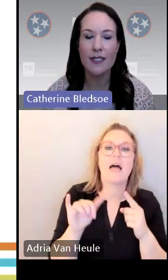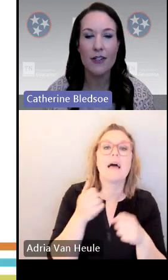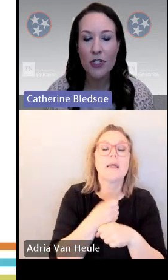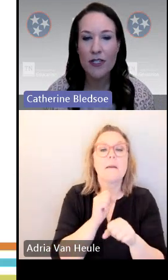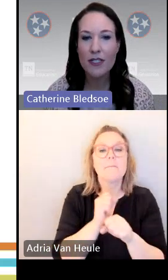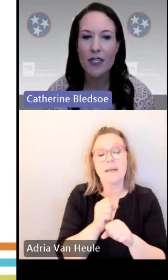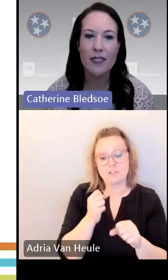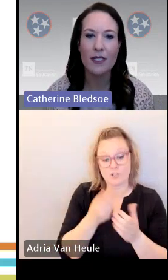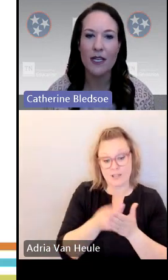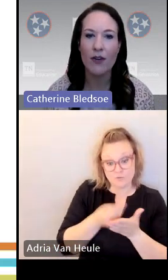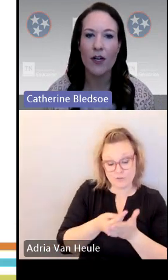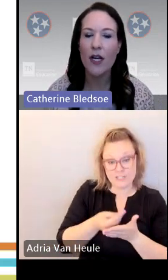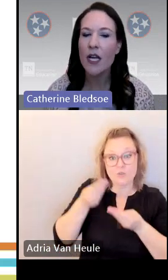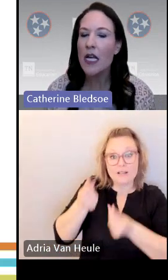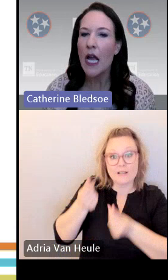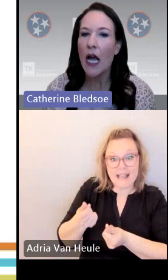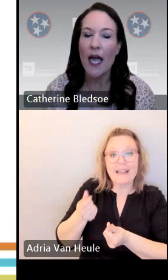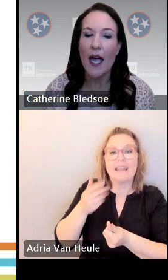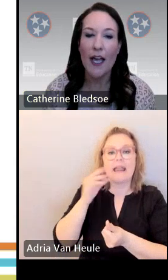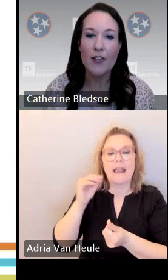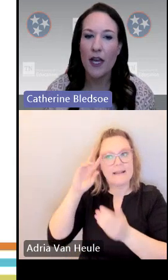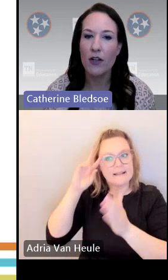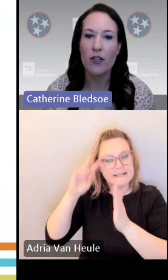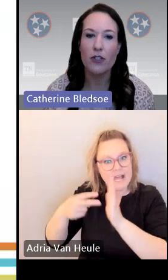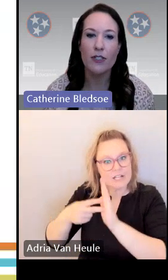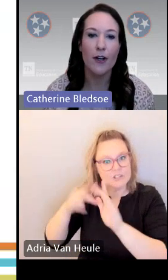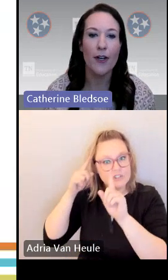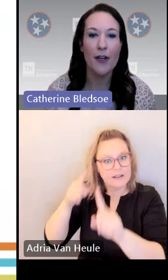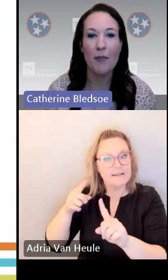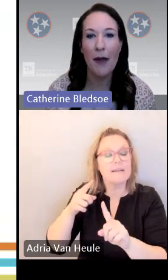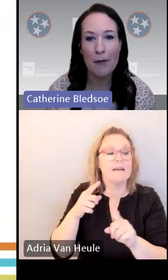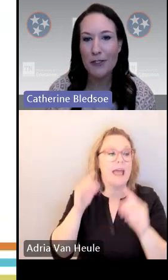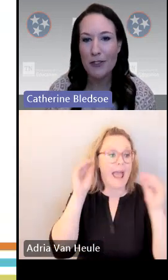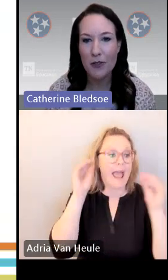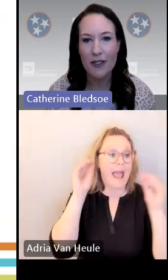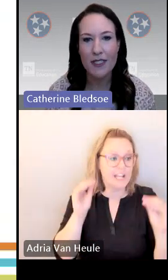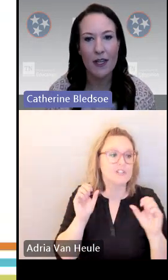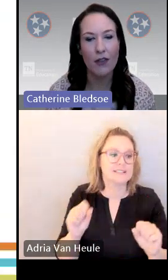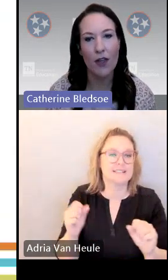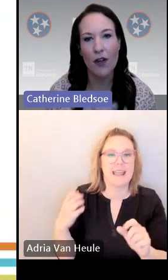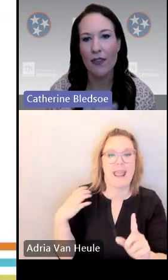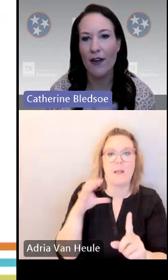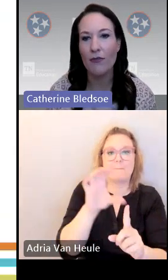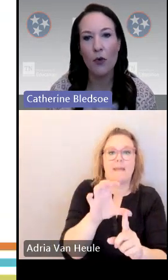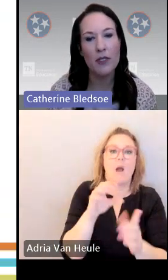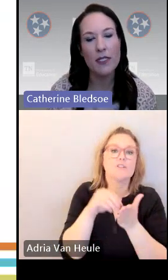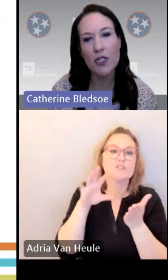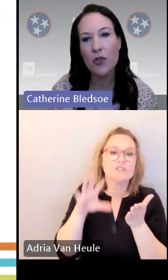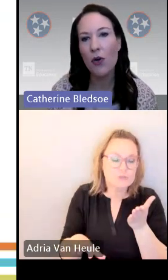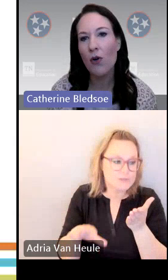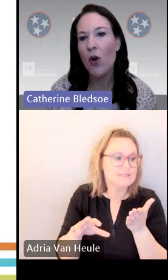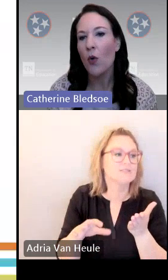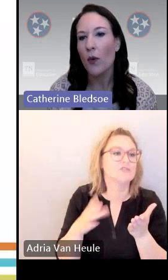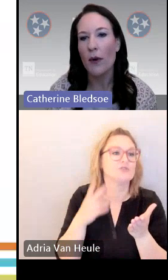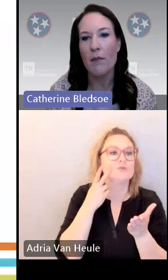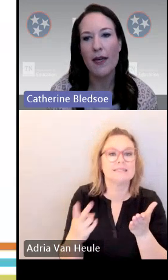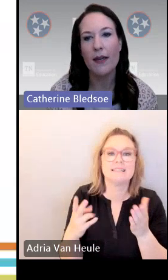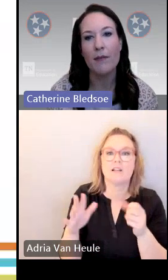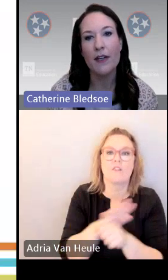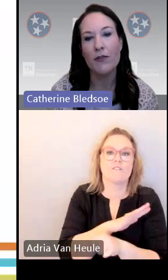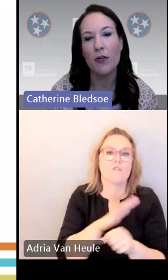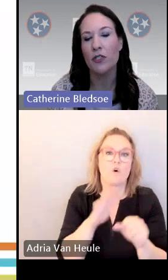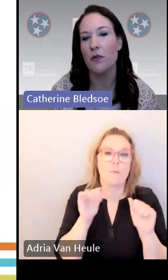and intention to this endeavor, educators are going to empower students to unlock that full potential. We